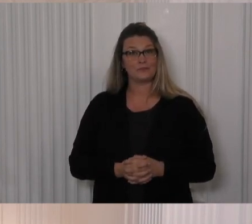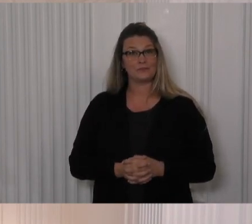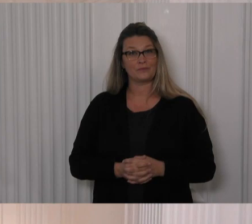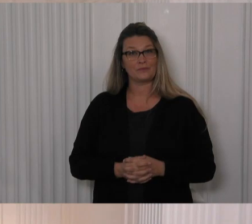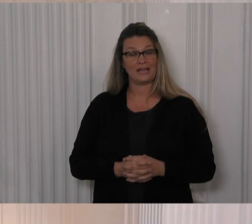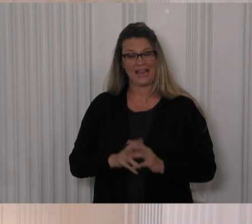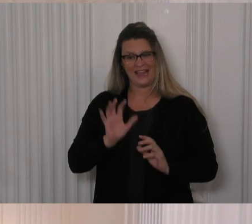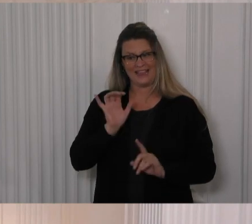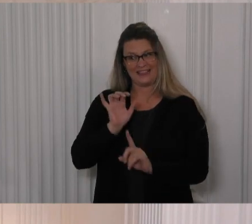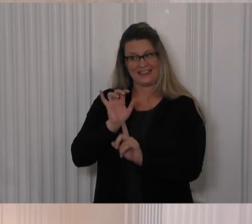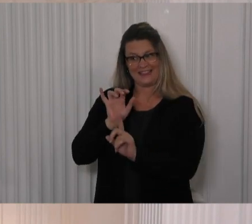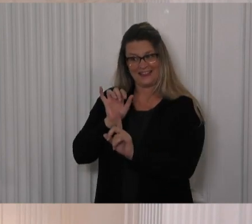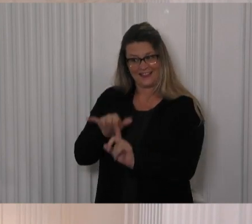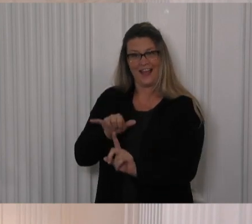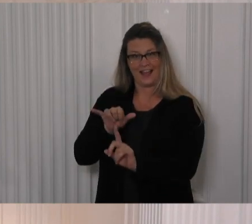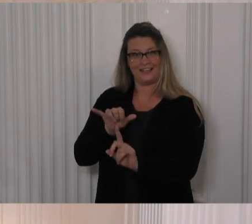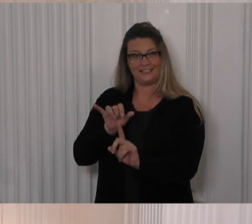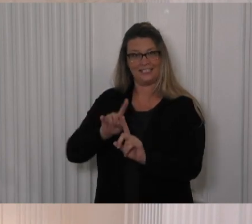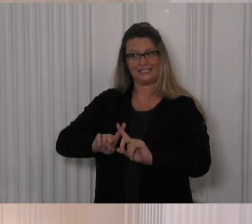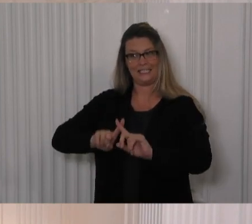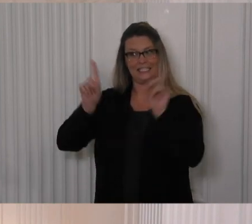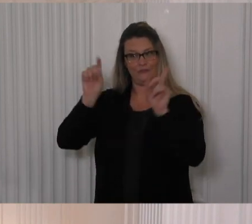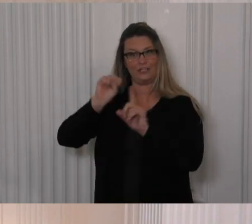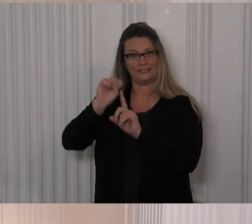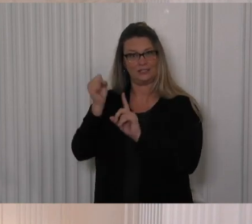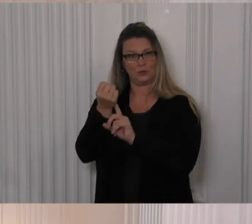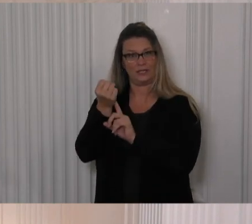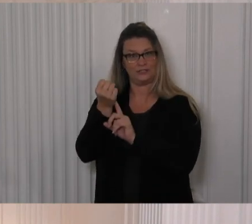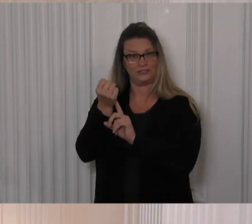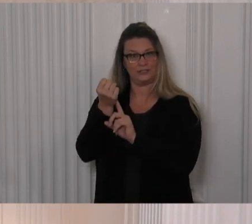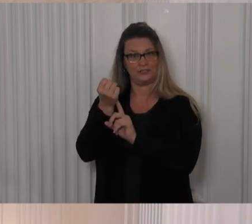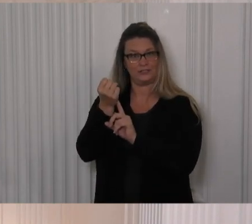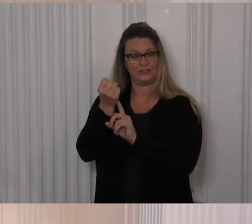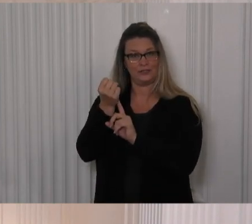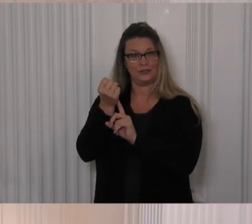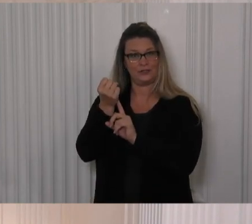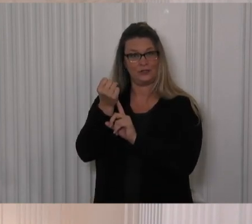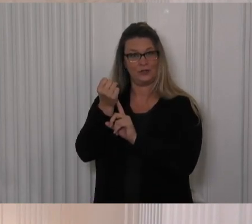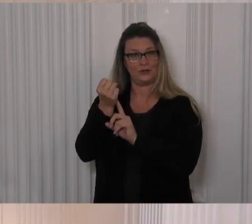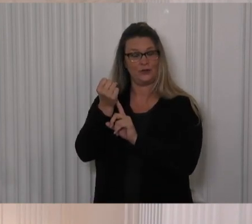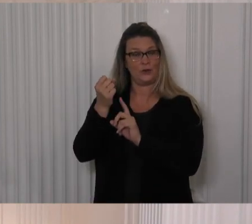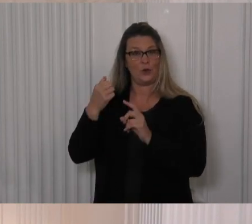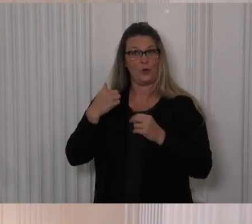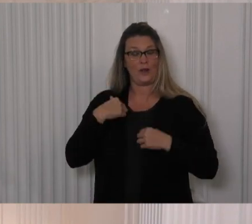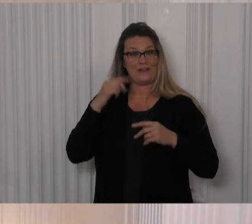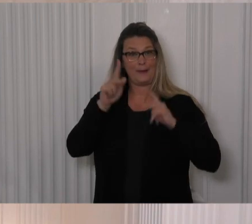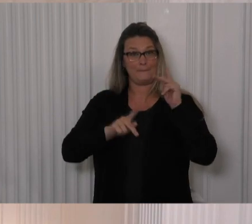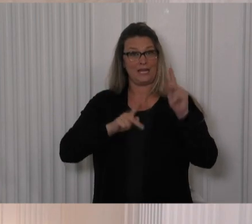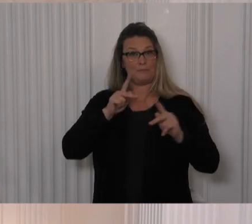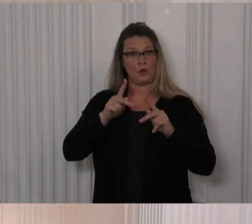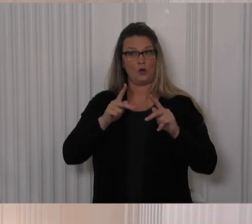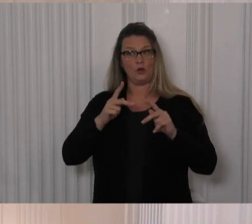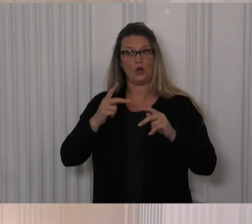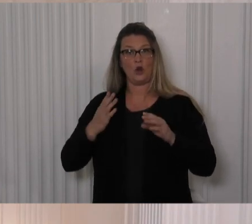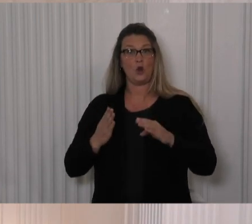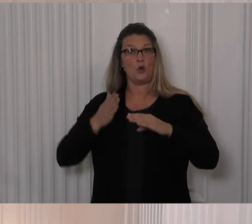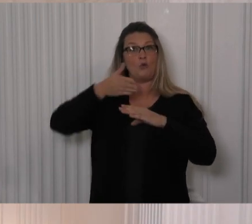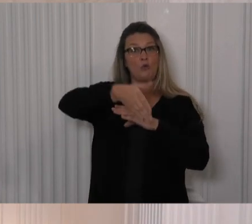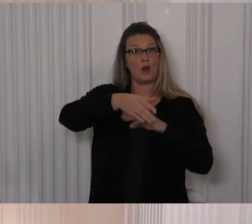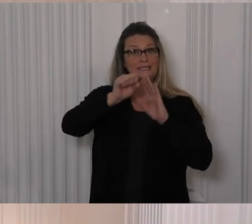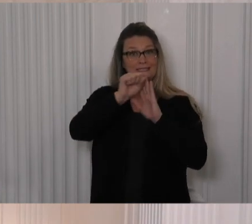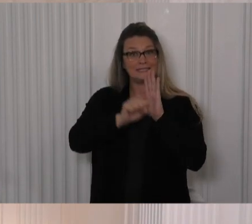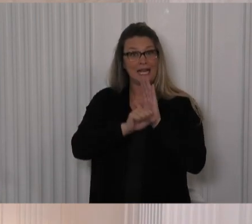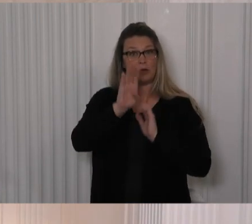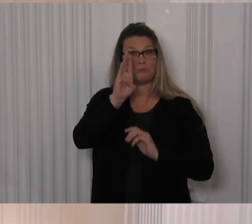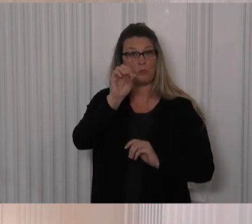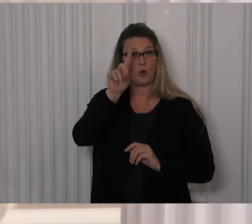different situation in that we've had many people from across state borders come in and out, and